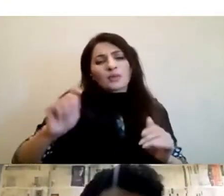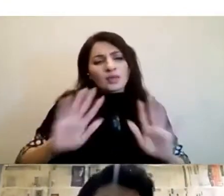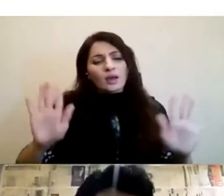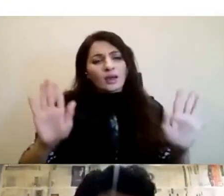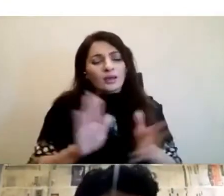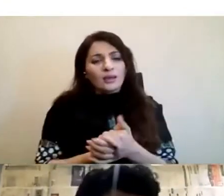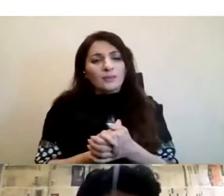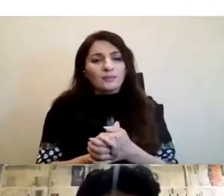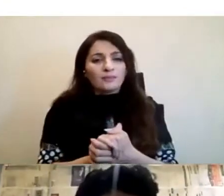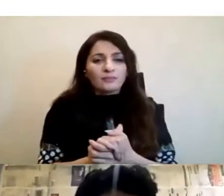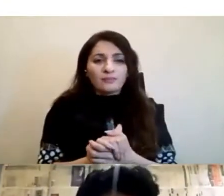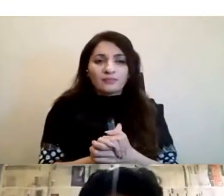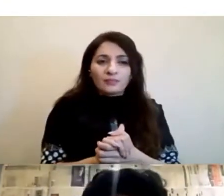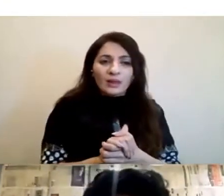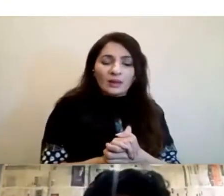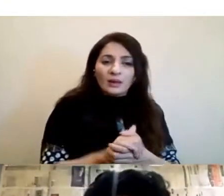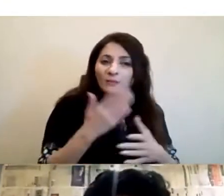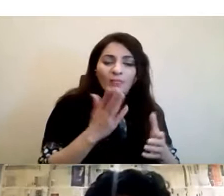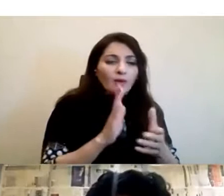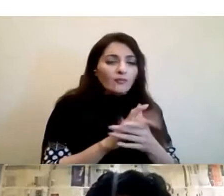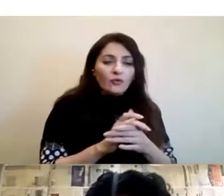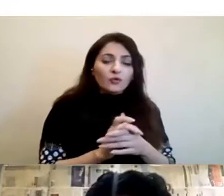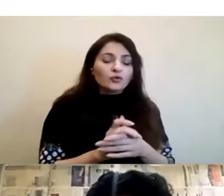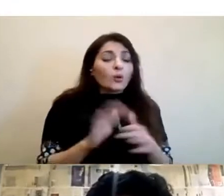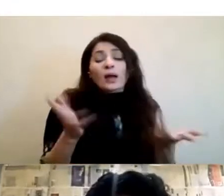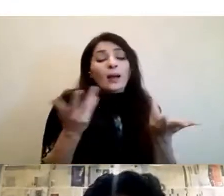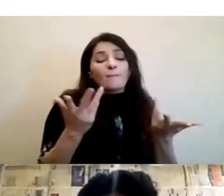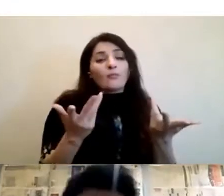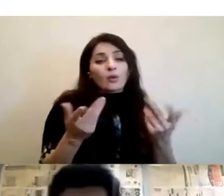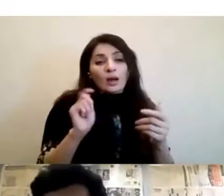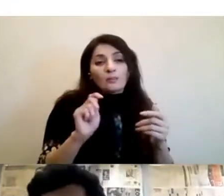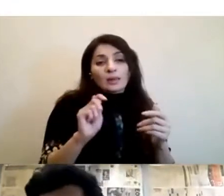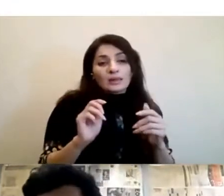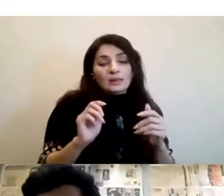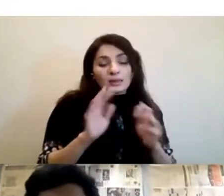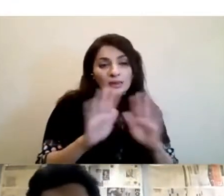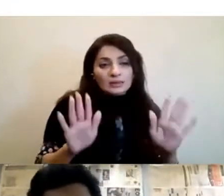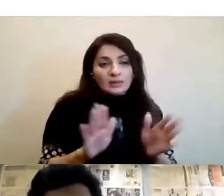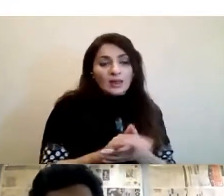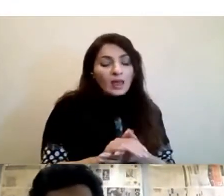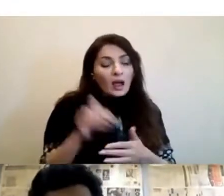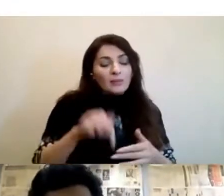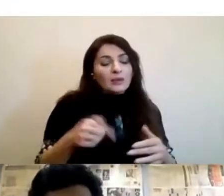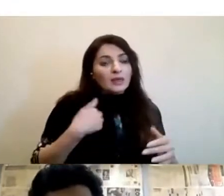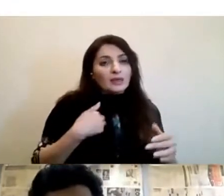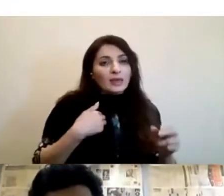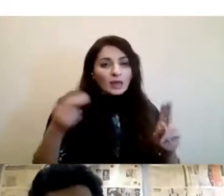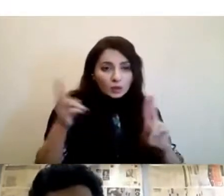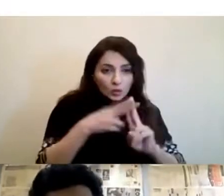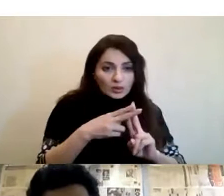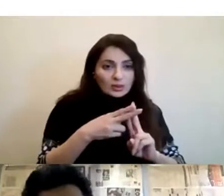picking the work that they could do and when they could do it. More recently, a good friend of mine has started a company